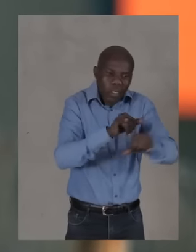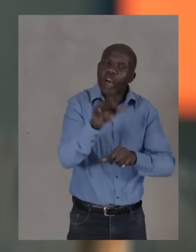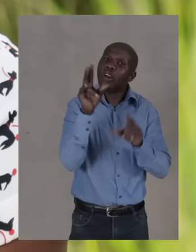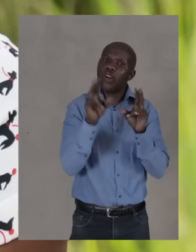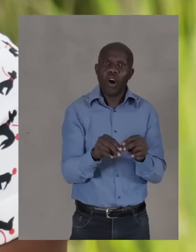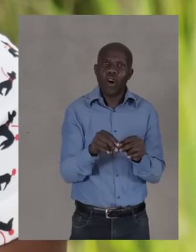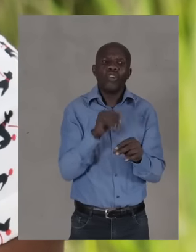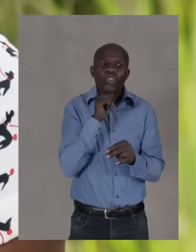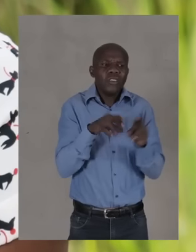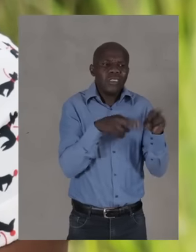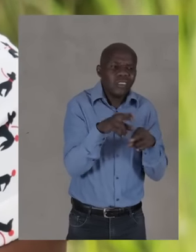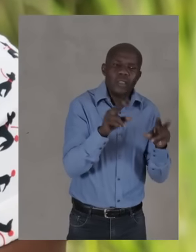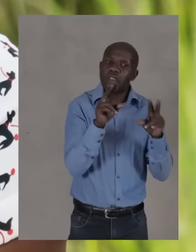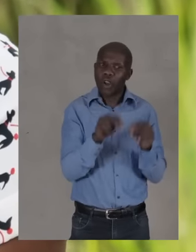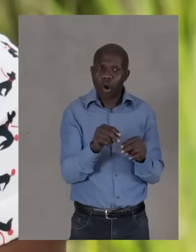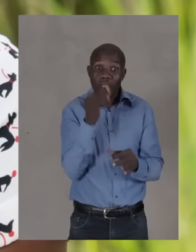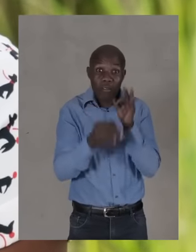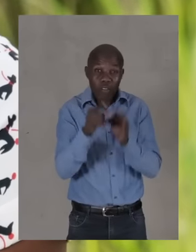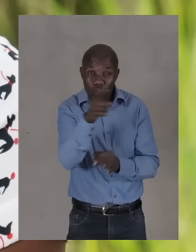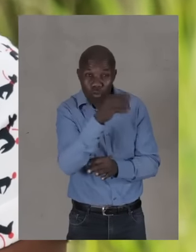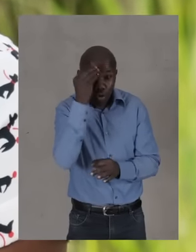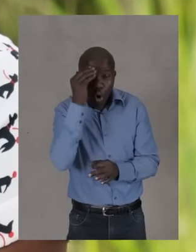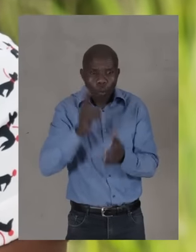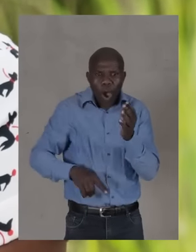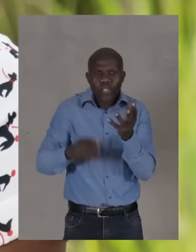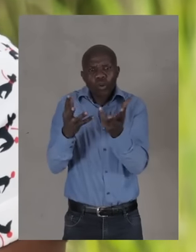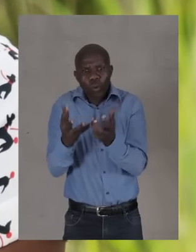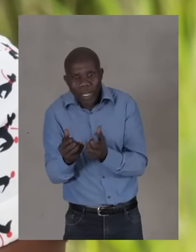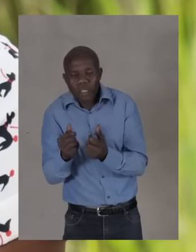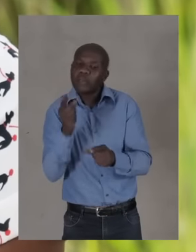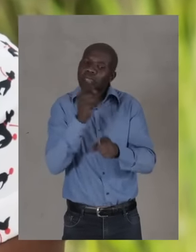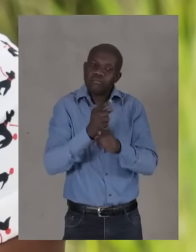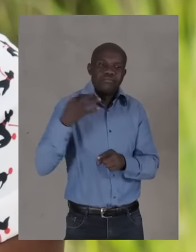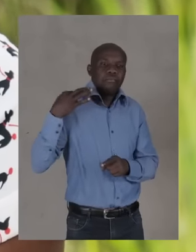relation here. It's about what you want. If you know what you want, you go for it.